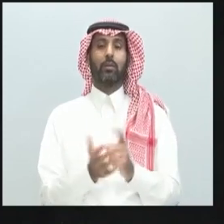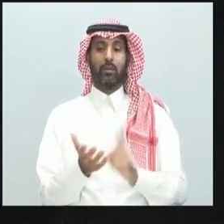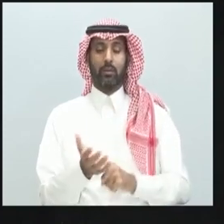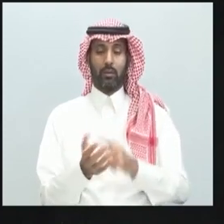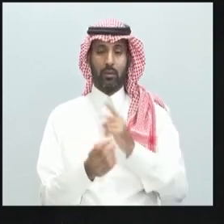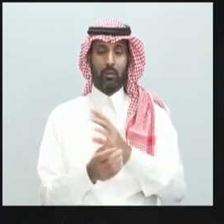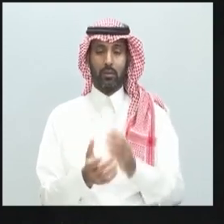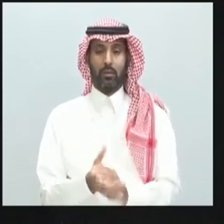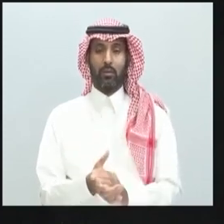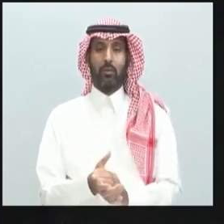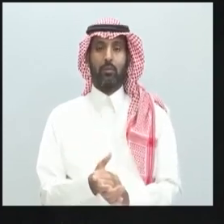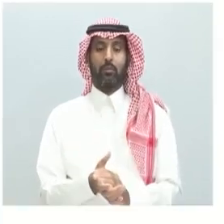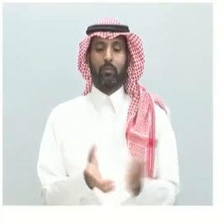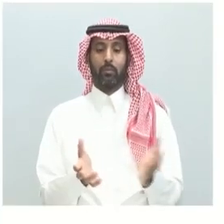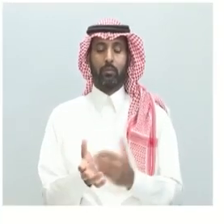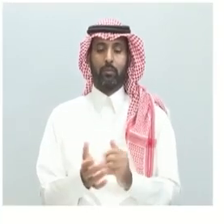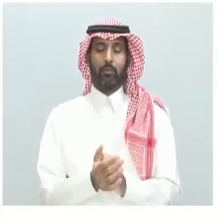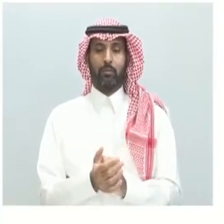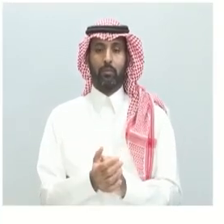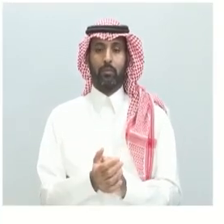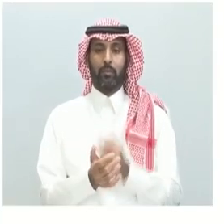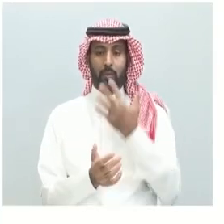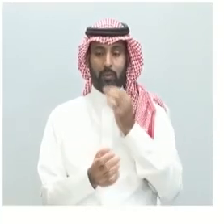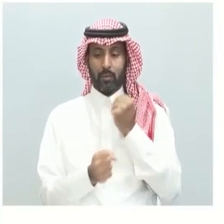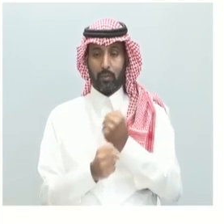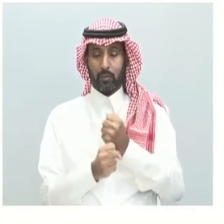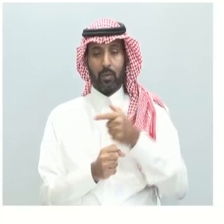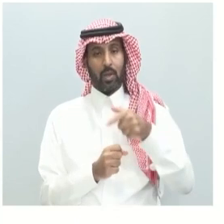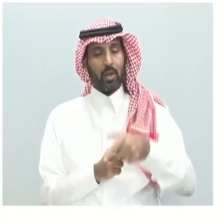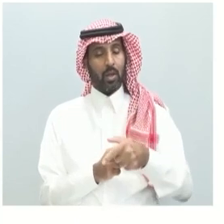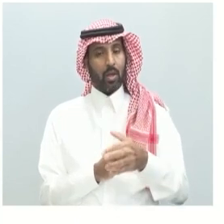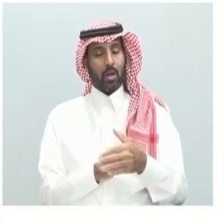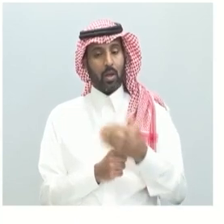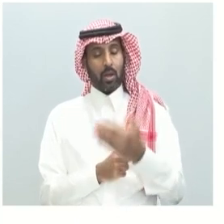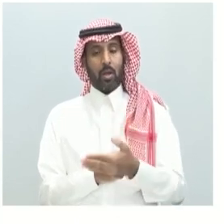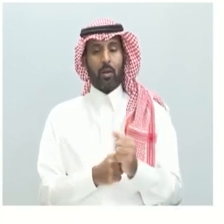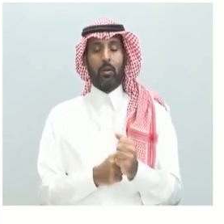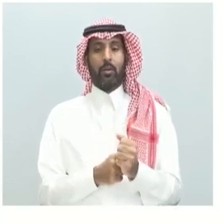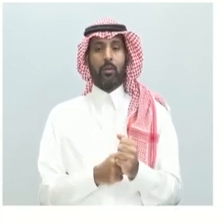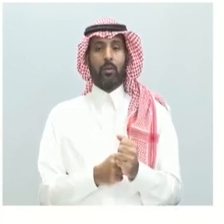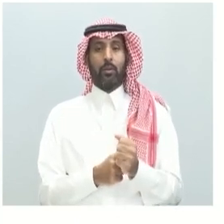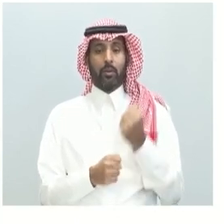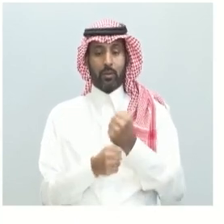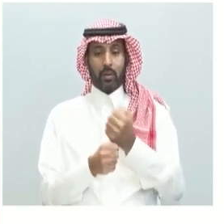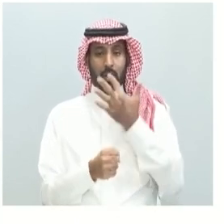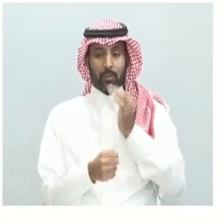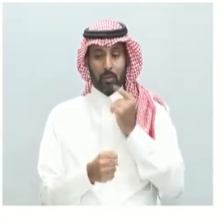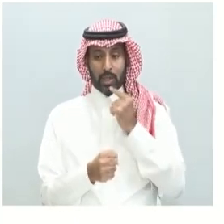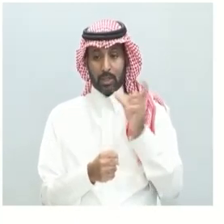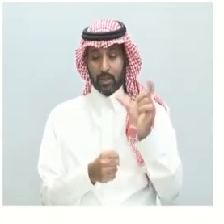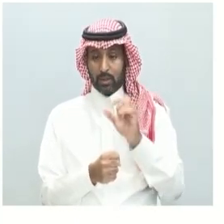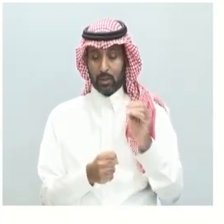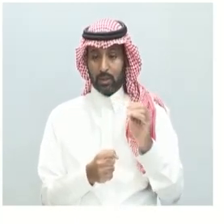because it's a fact, a general truth. This is the simple present tense. We use the simple present tense to talk about